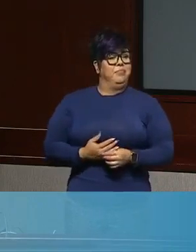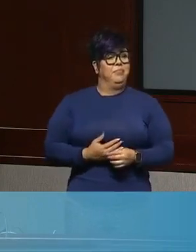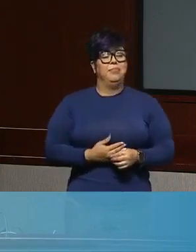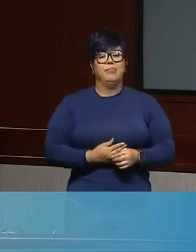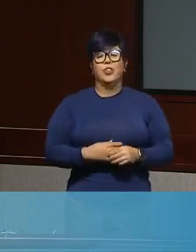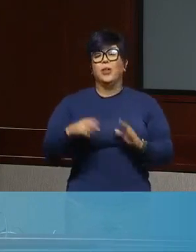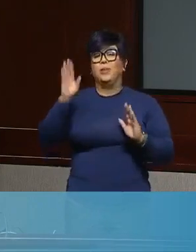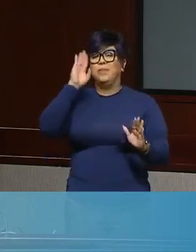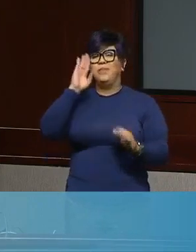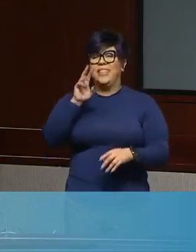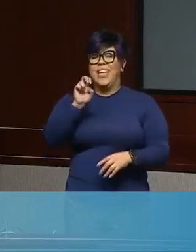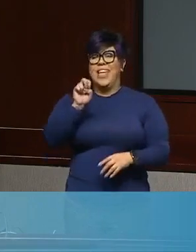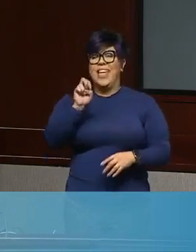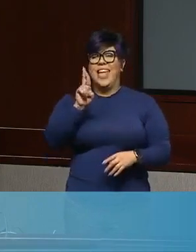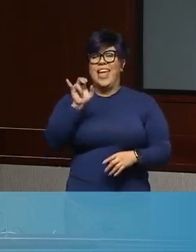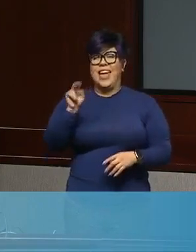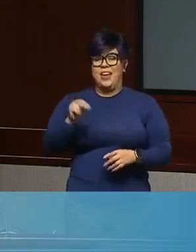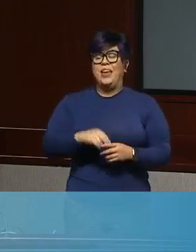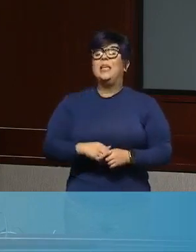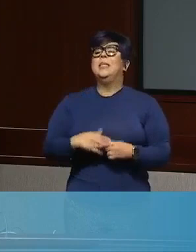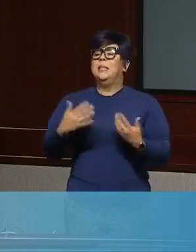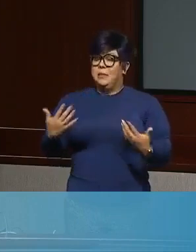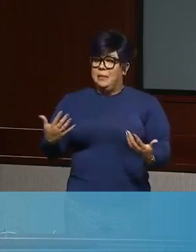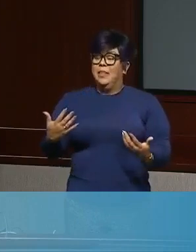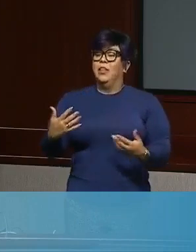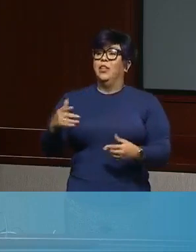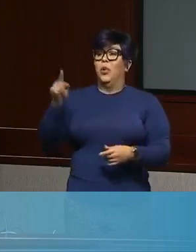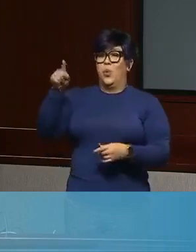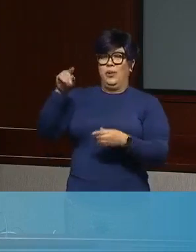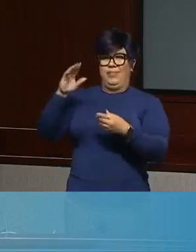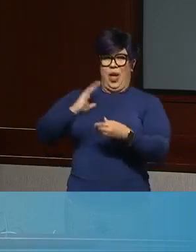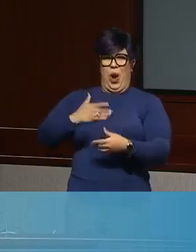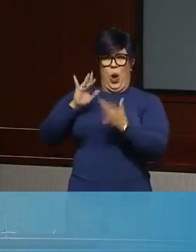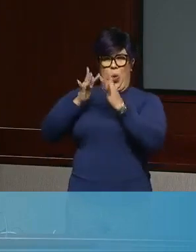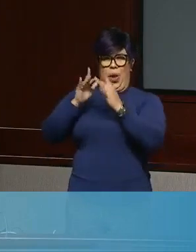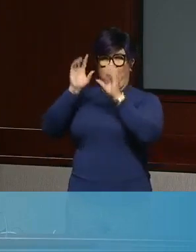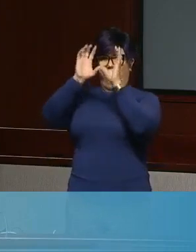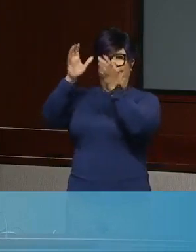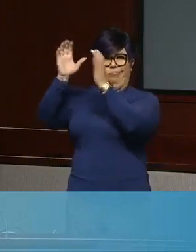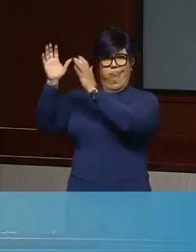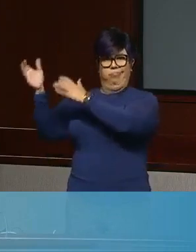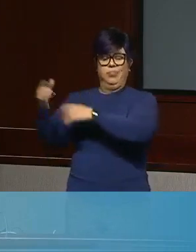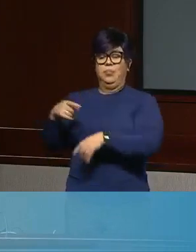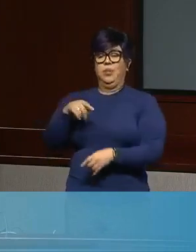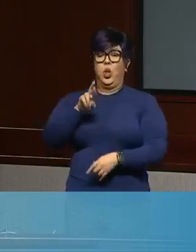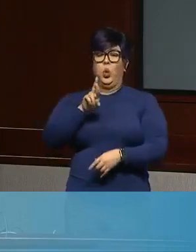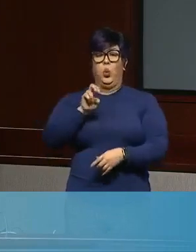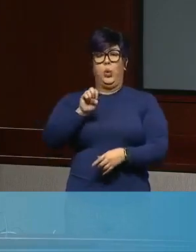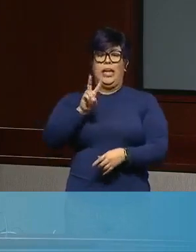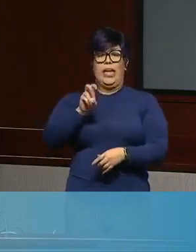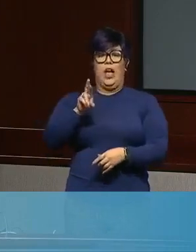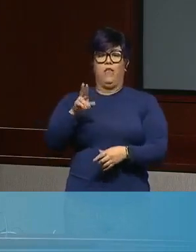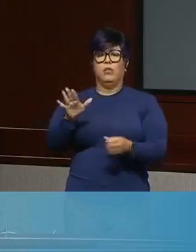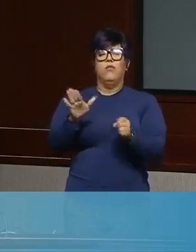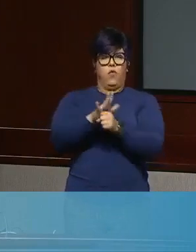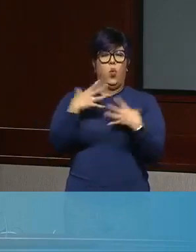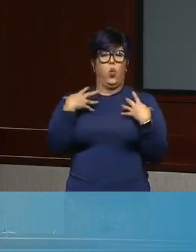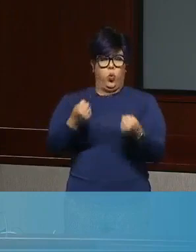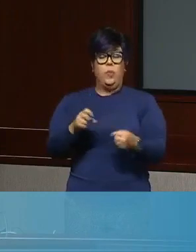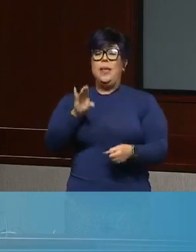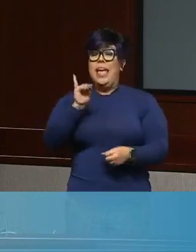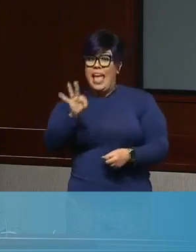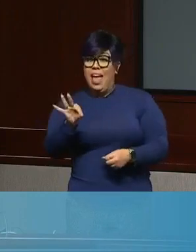Hi, Erin. Good morning. People on our dashboard fall into the presumed recovered category if they are more than 30